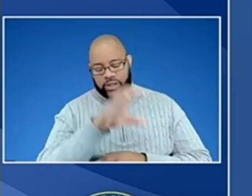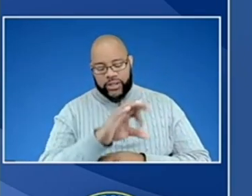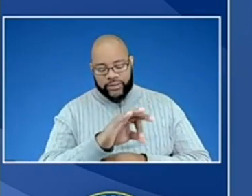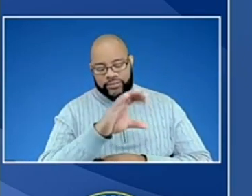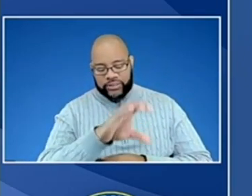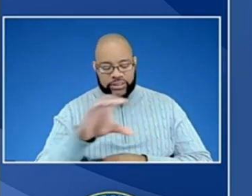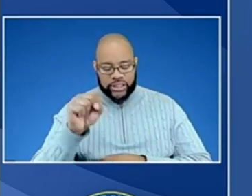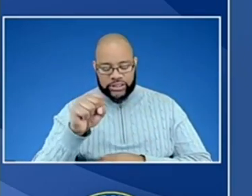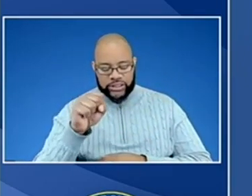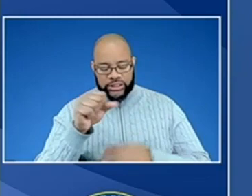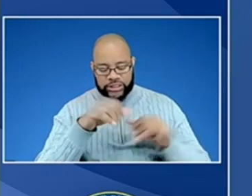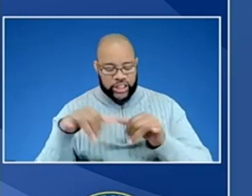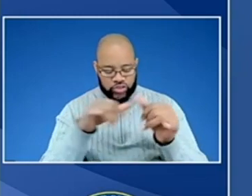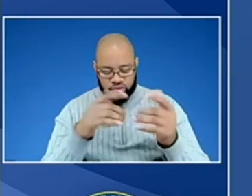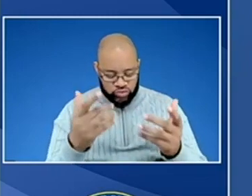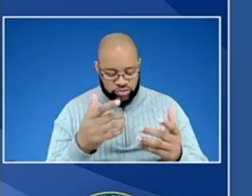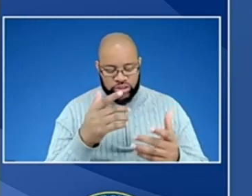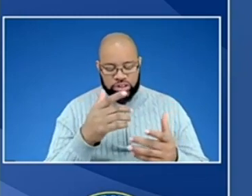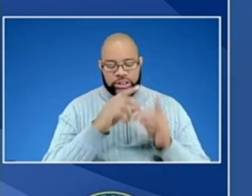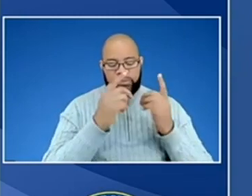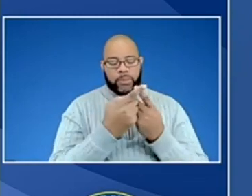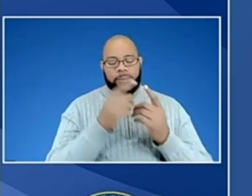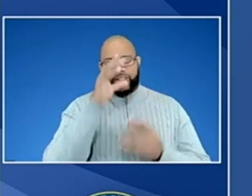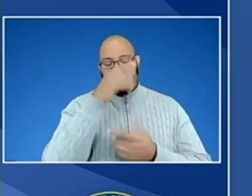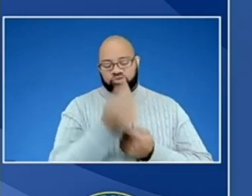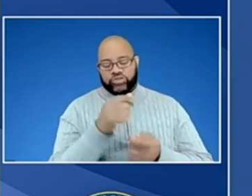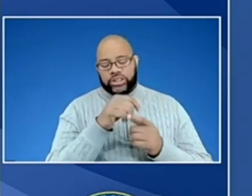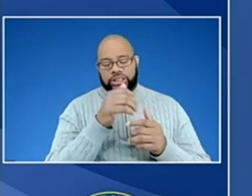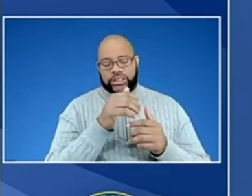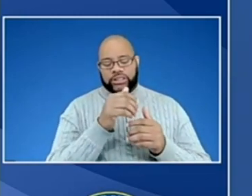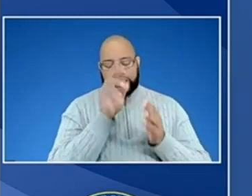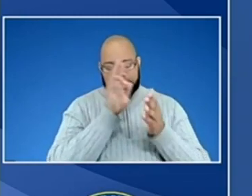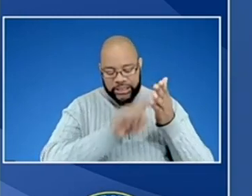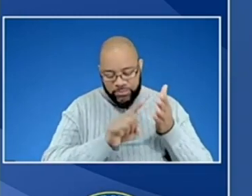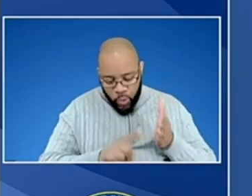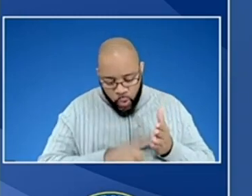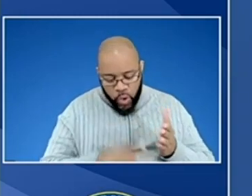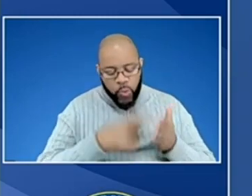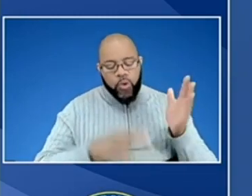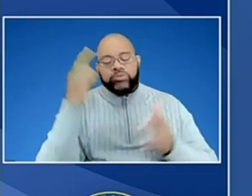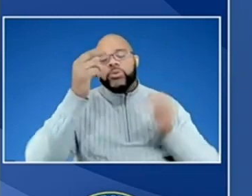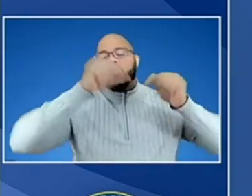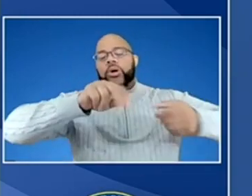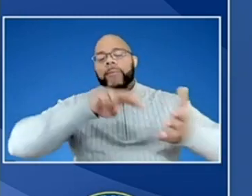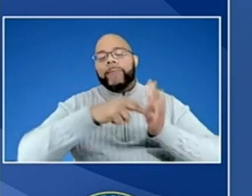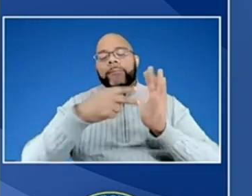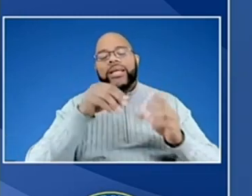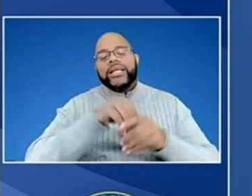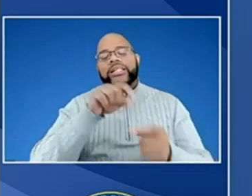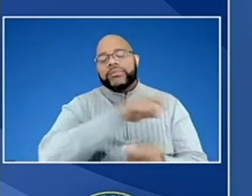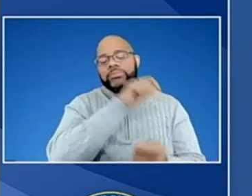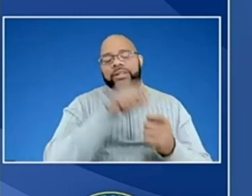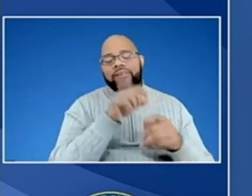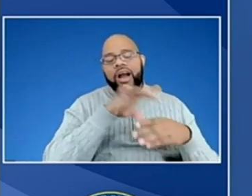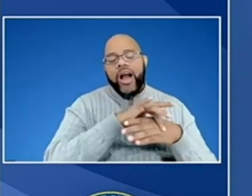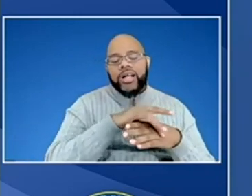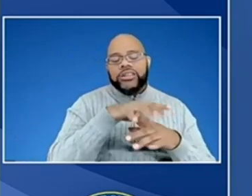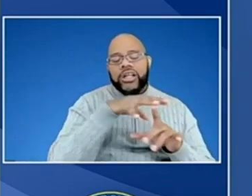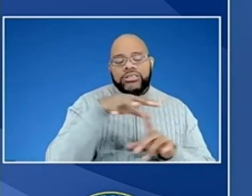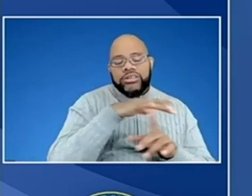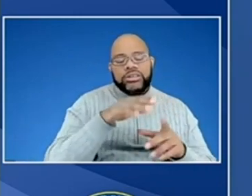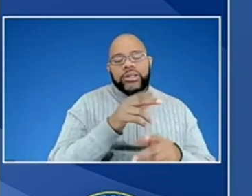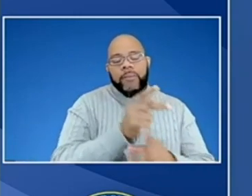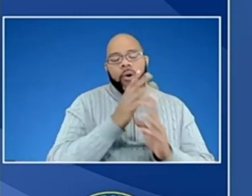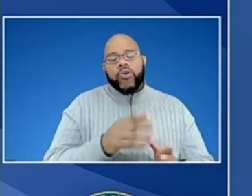standards. The department is interested in exploring with the committee what reasonable could mean in the specific context of borrowers